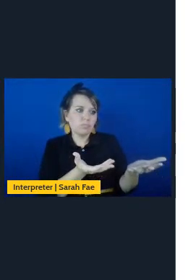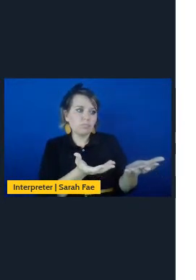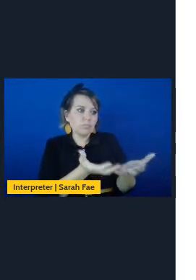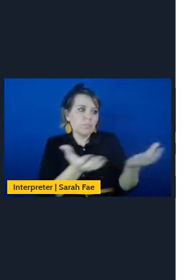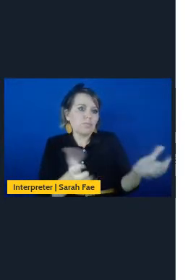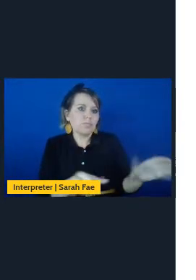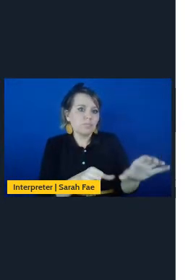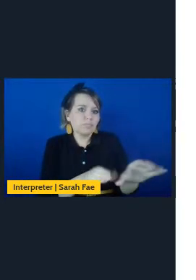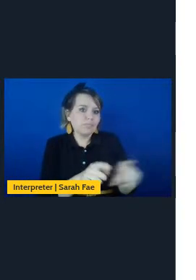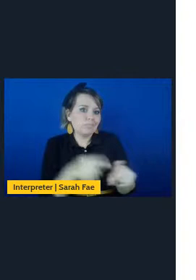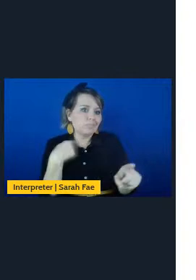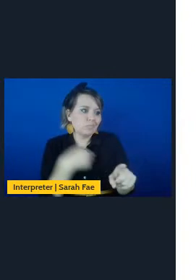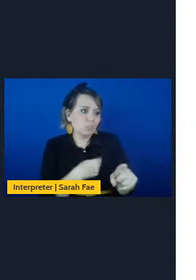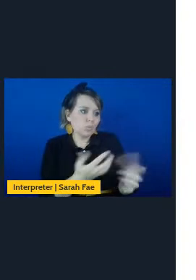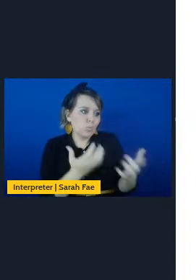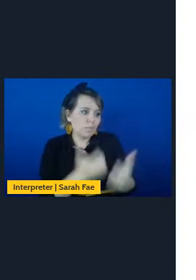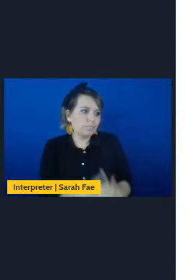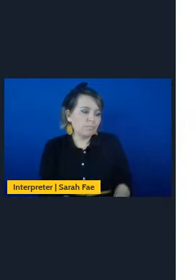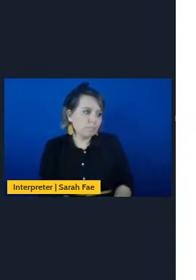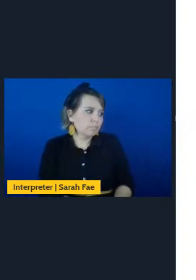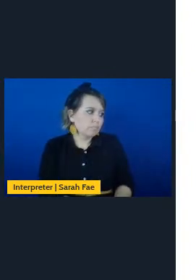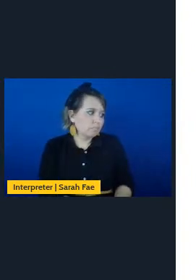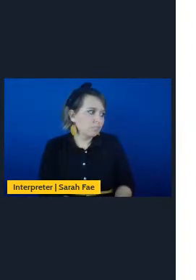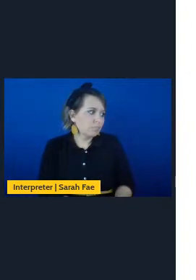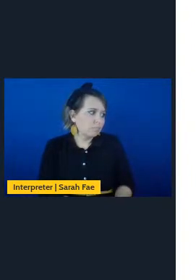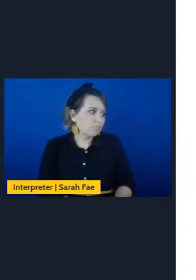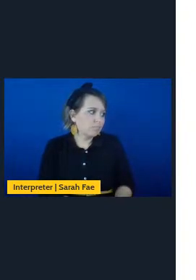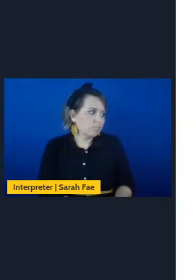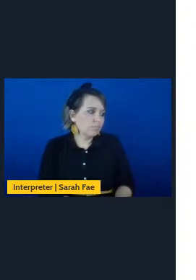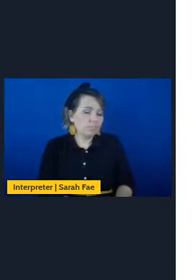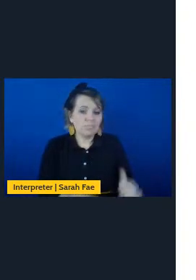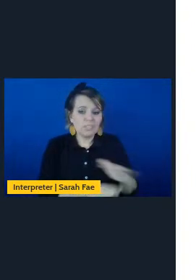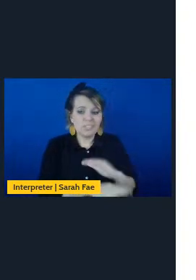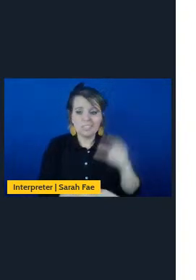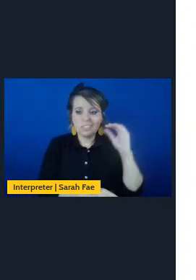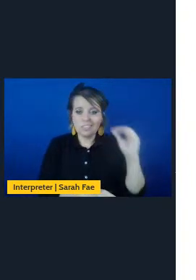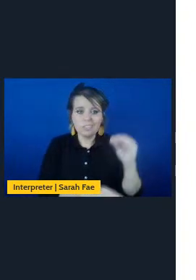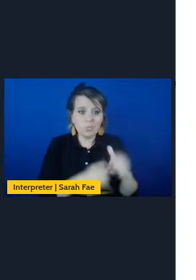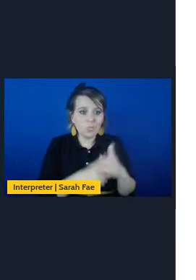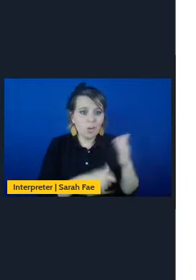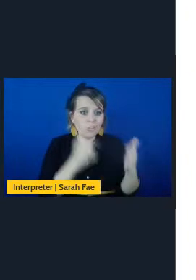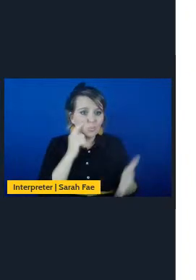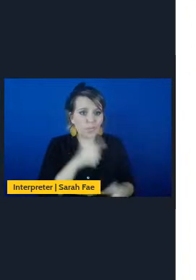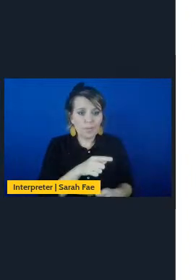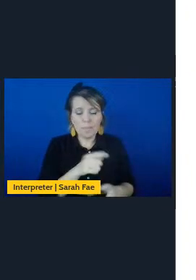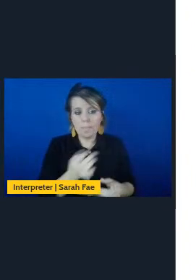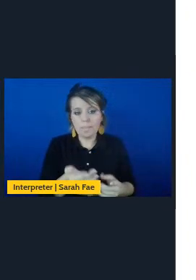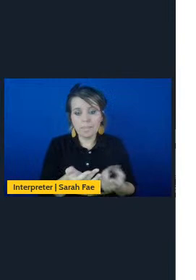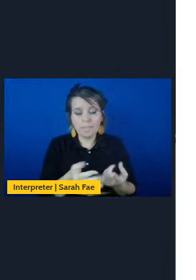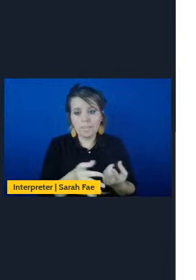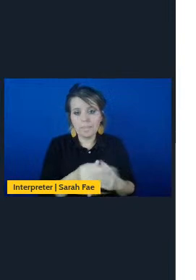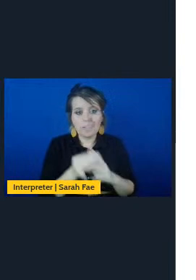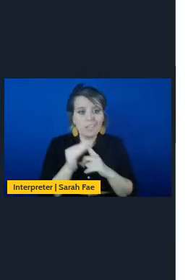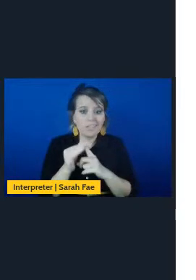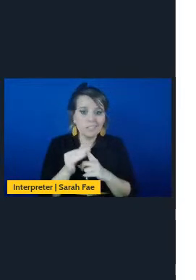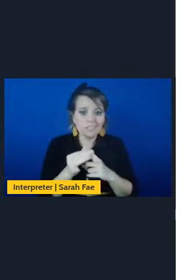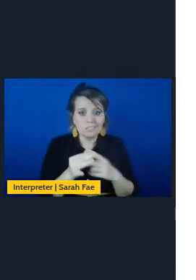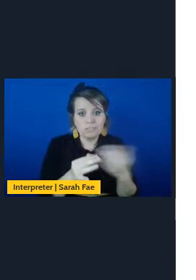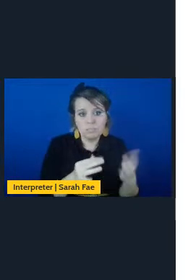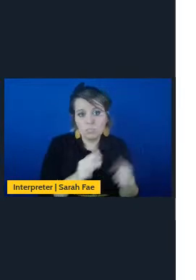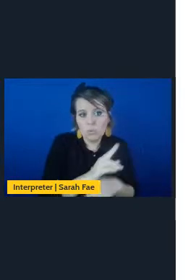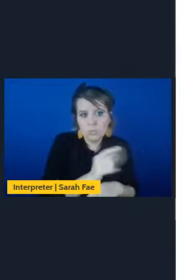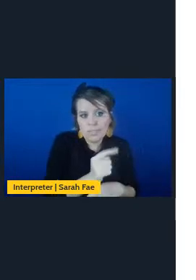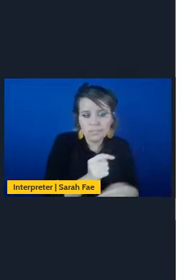want, with basically zero costs for them unless they are used.